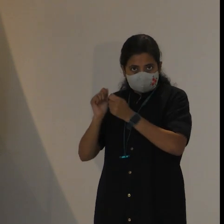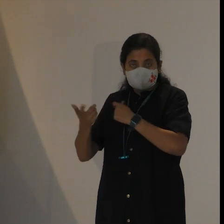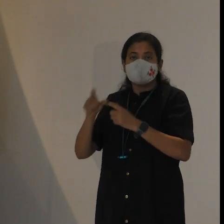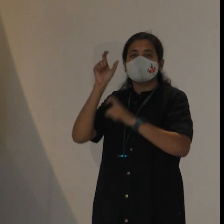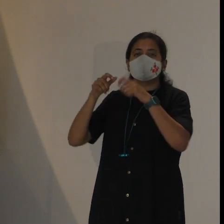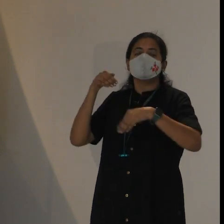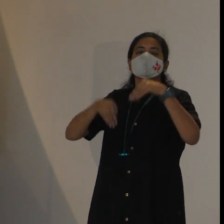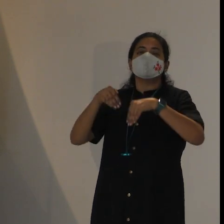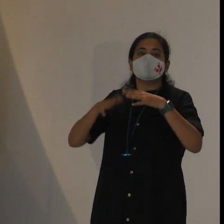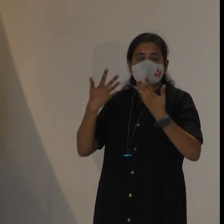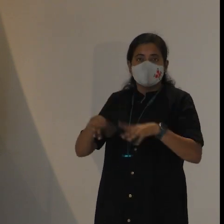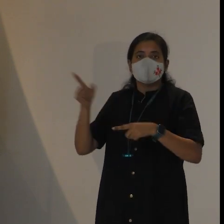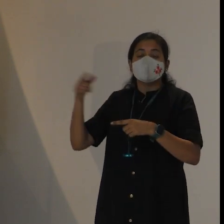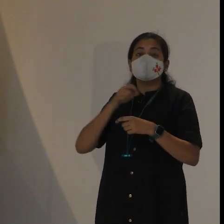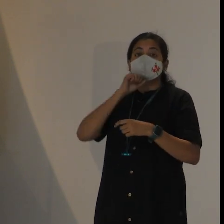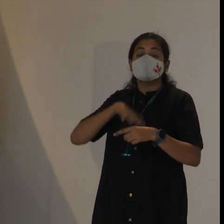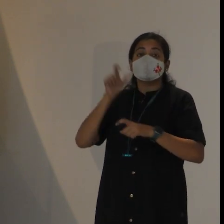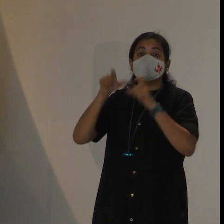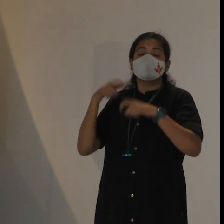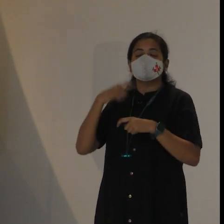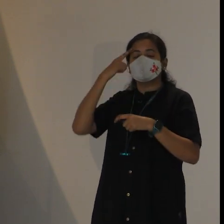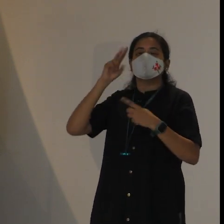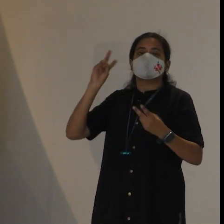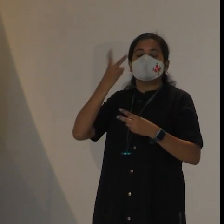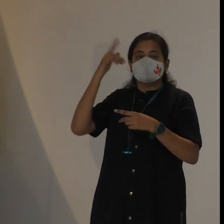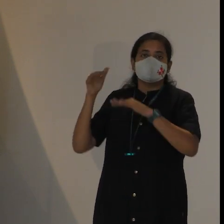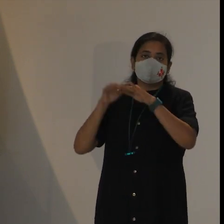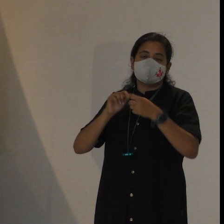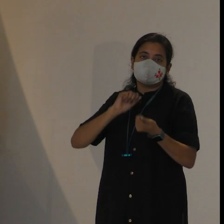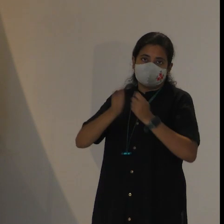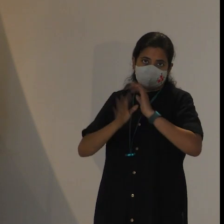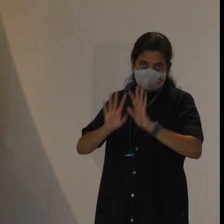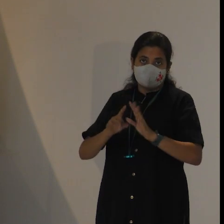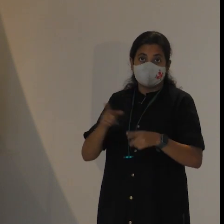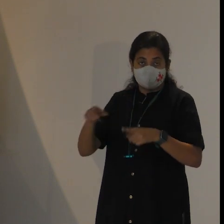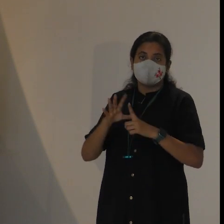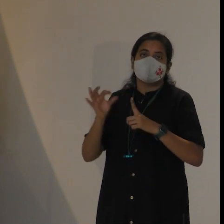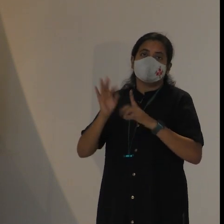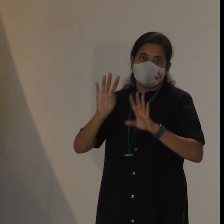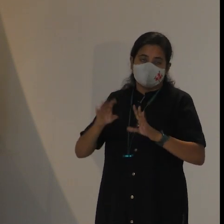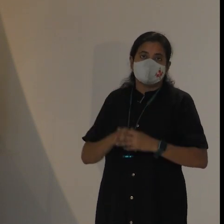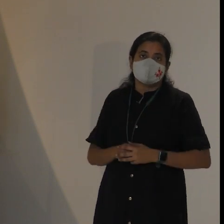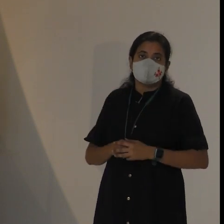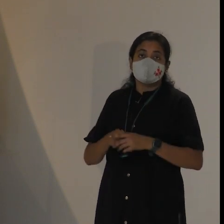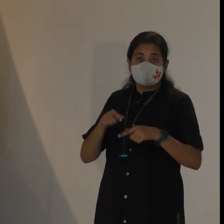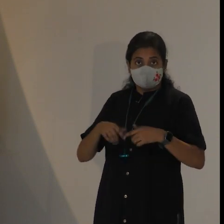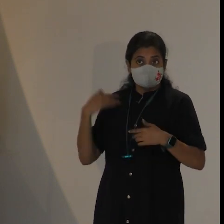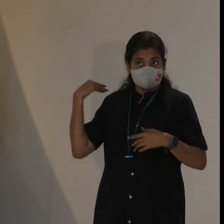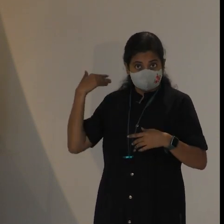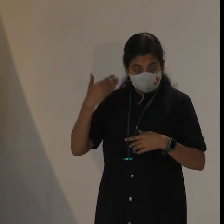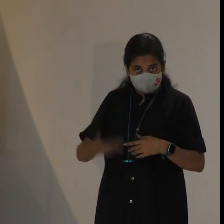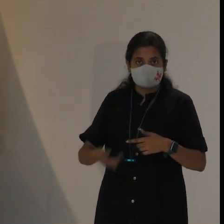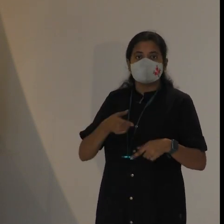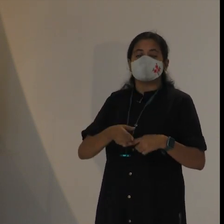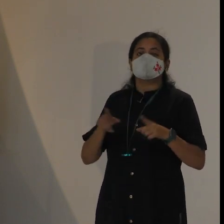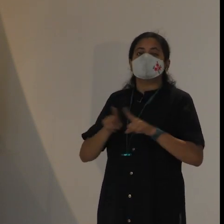in terms of how young Britons thought about this part of their history. And this is kind of what it looked like. Since then, repatriation